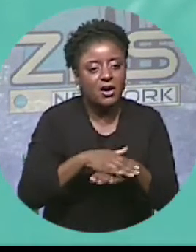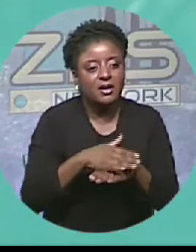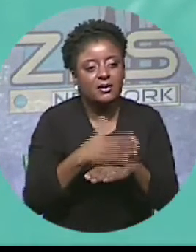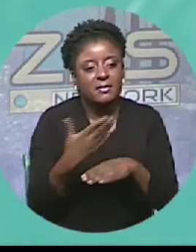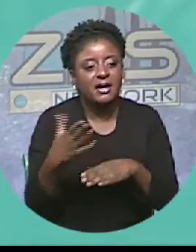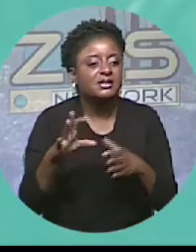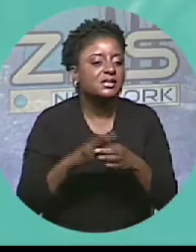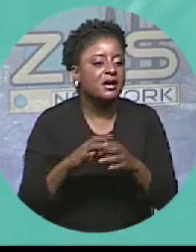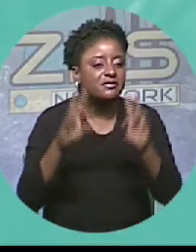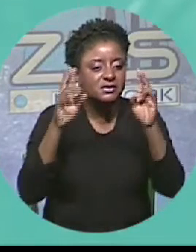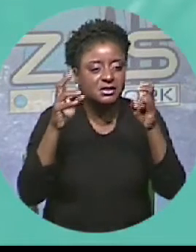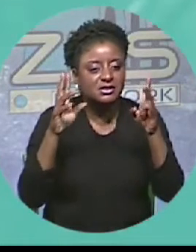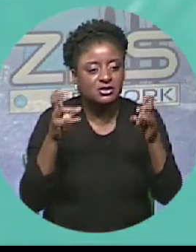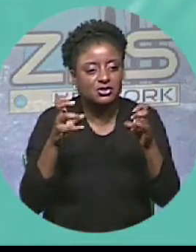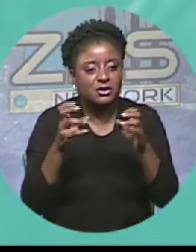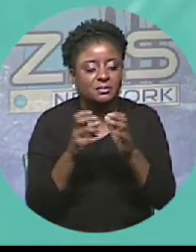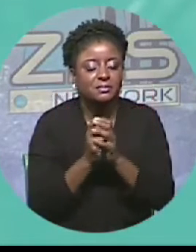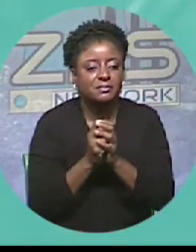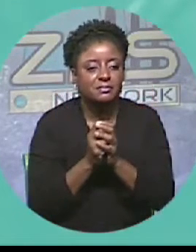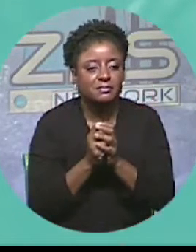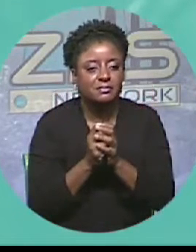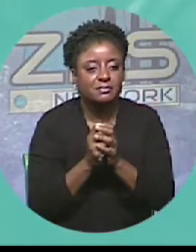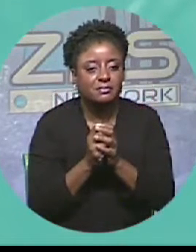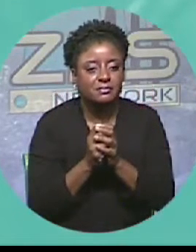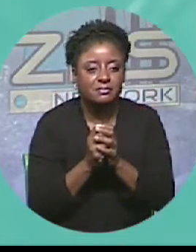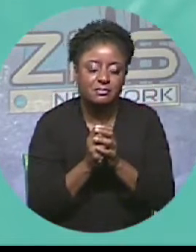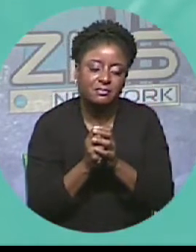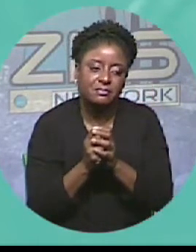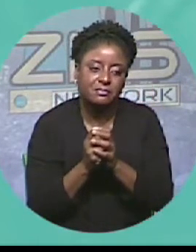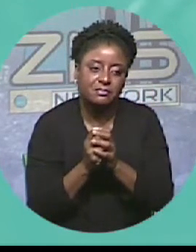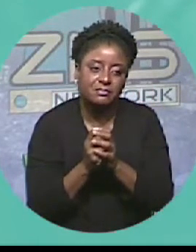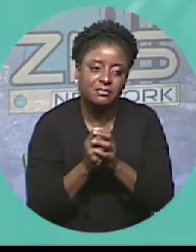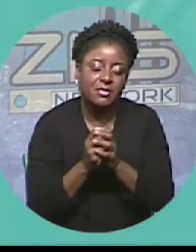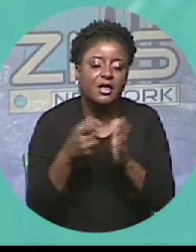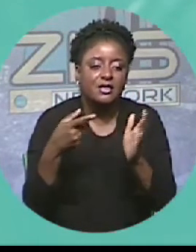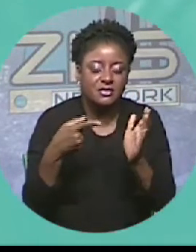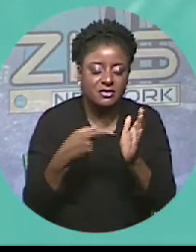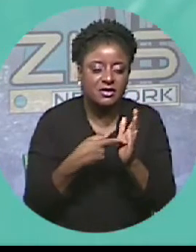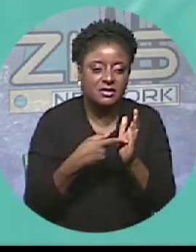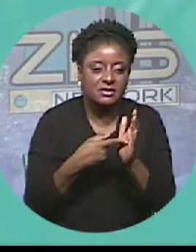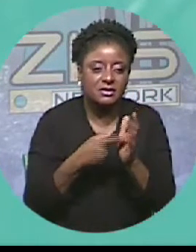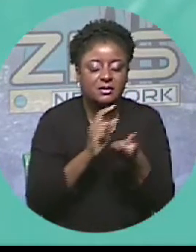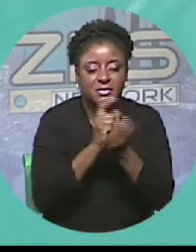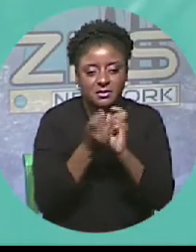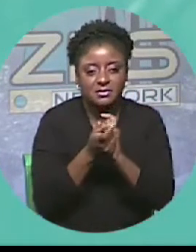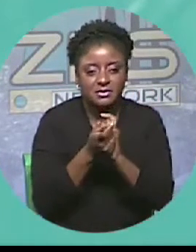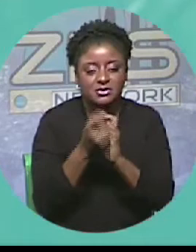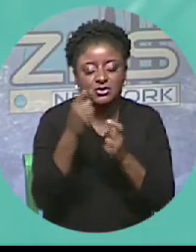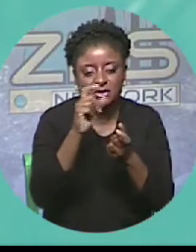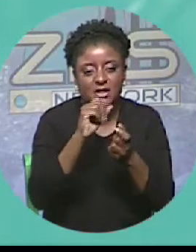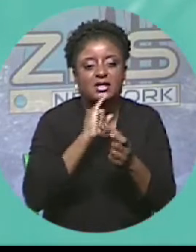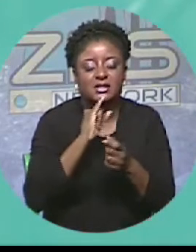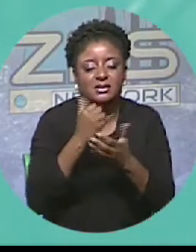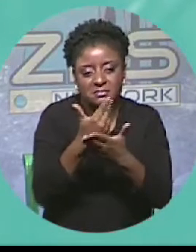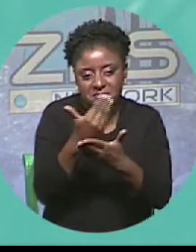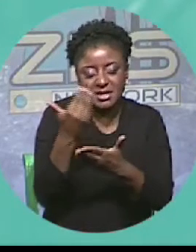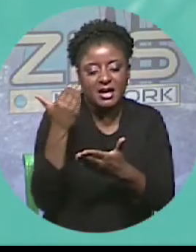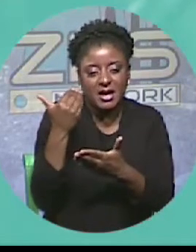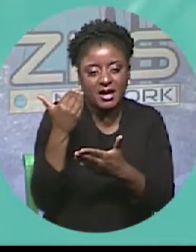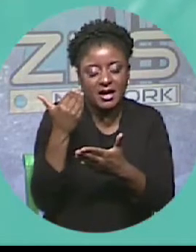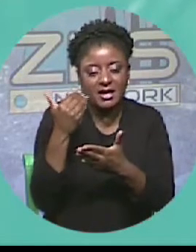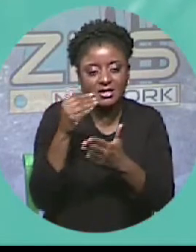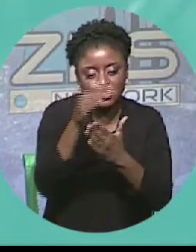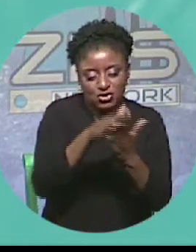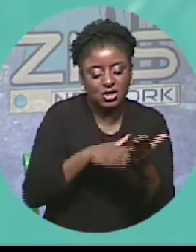and inheritance. I think we're actually behind schedule as it relates to gender equality. I believe it's